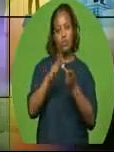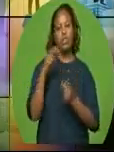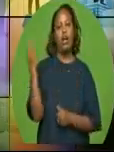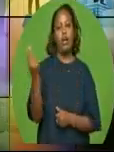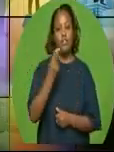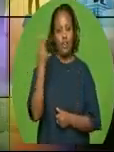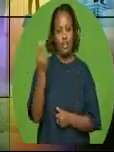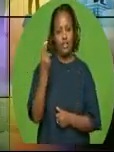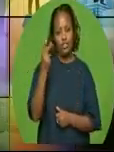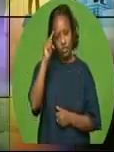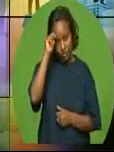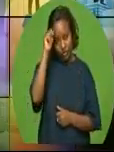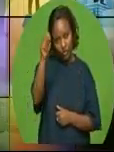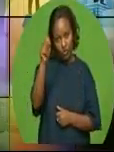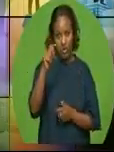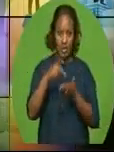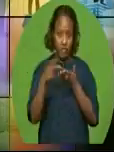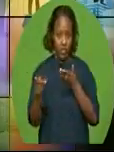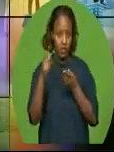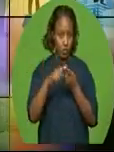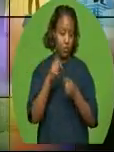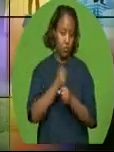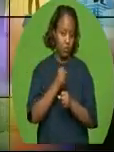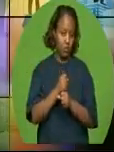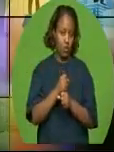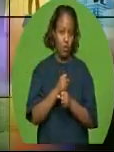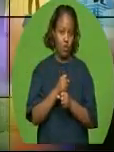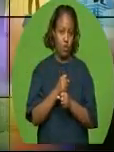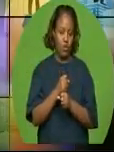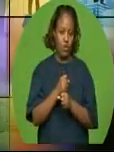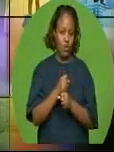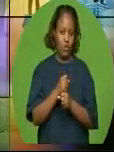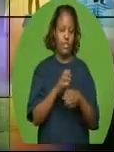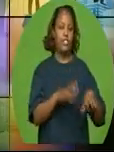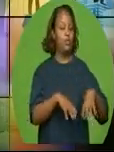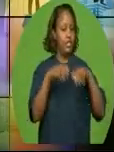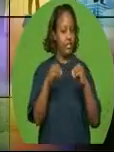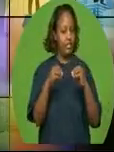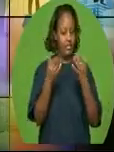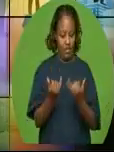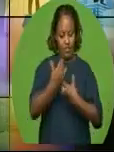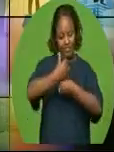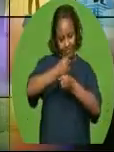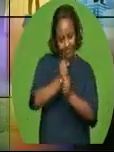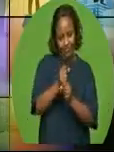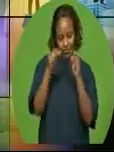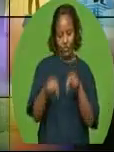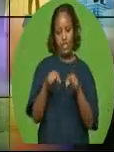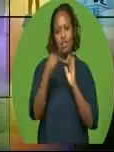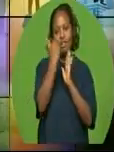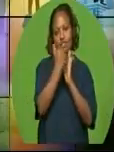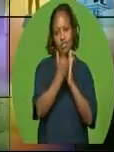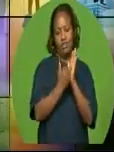because absolute advantage theory fails to do so. Students, let me now